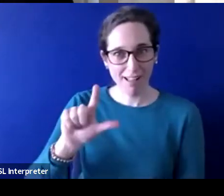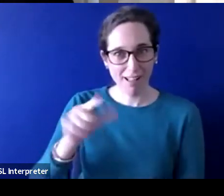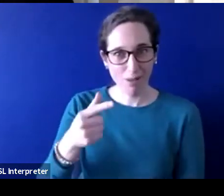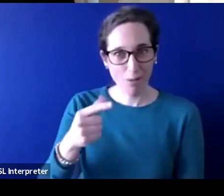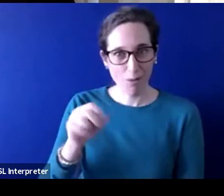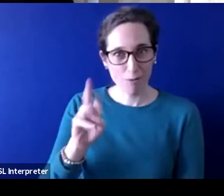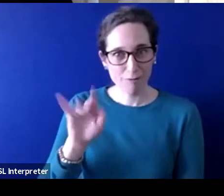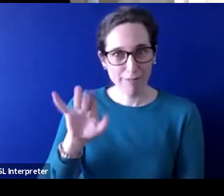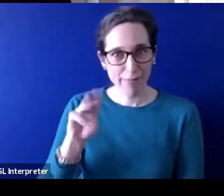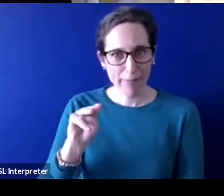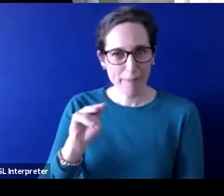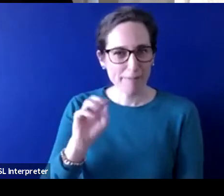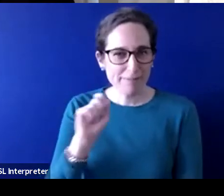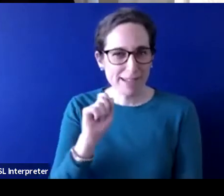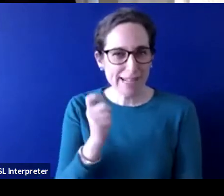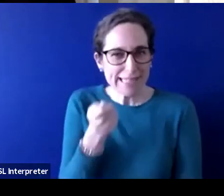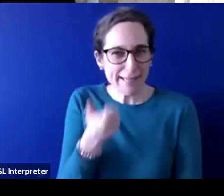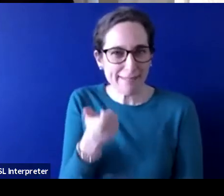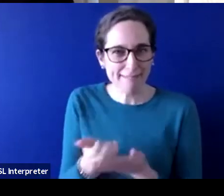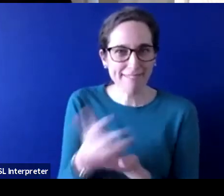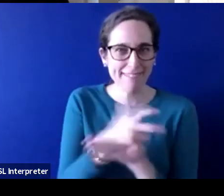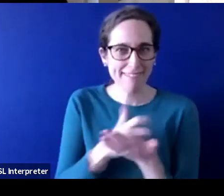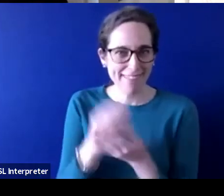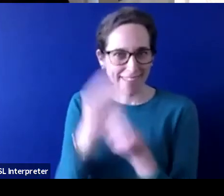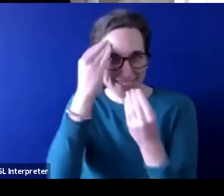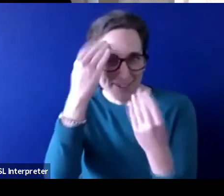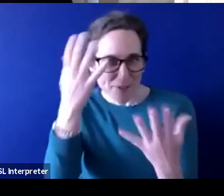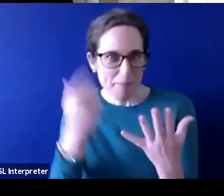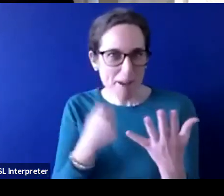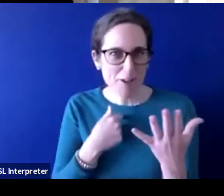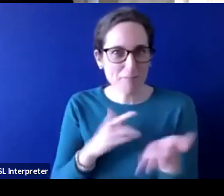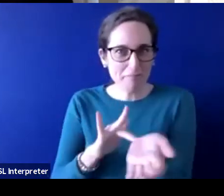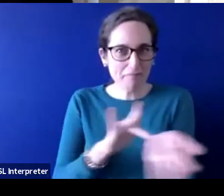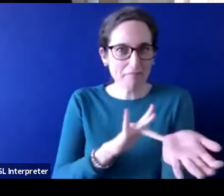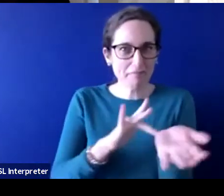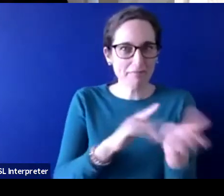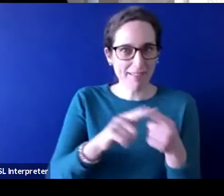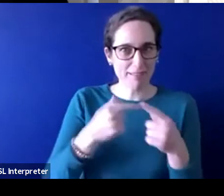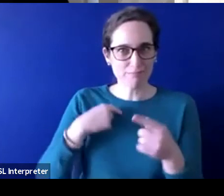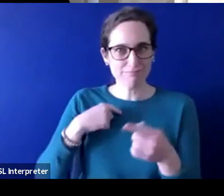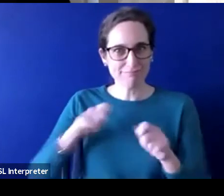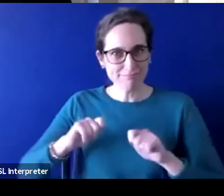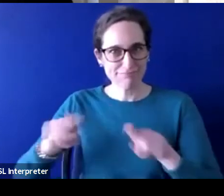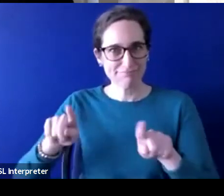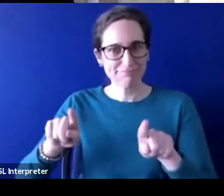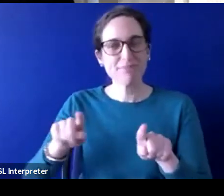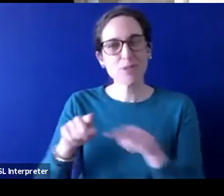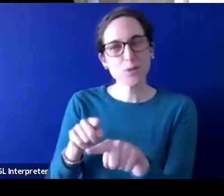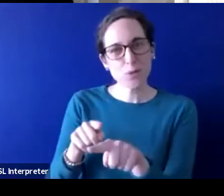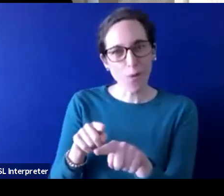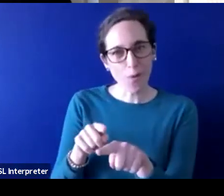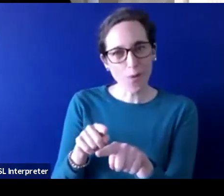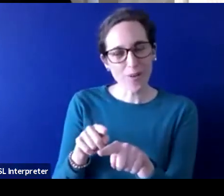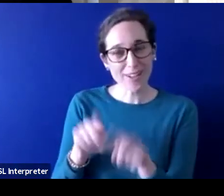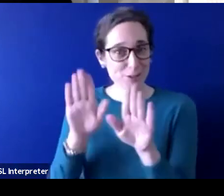it's collecting a little bit of information about what you're doing and then boom, you know? Yeah. So it's great that it's doing it well